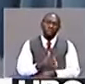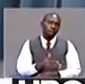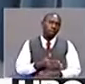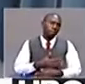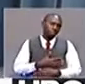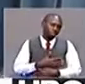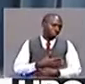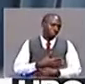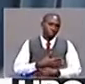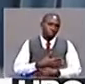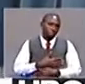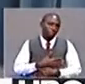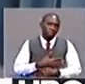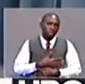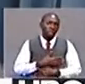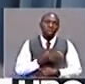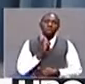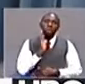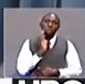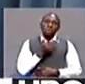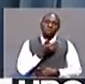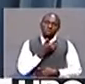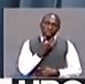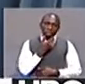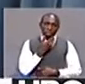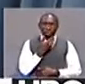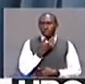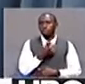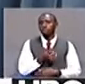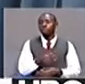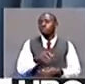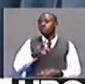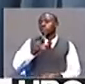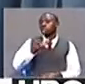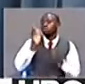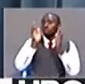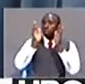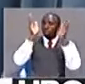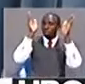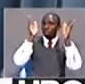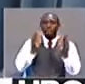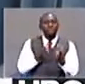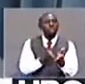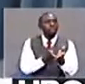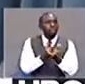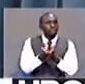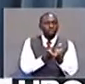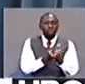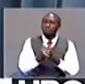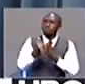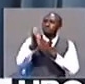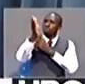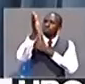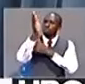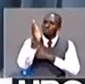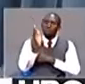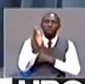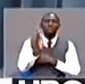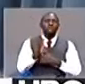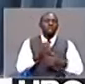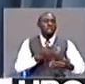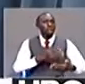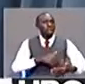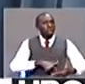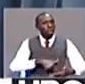Kizito Luanga was a dedicated servant of God. He devoted his whole life to the